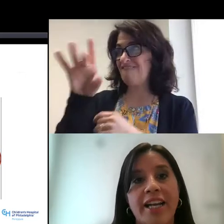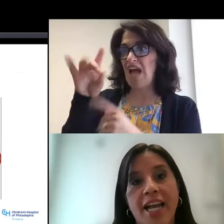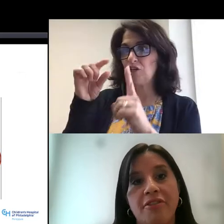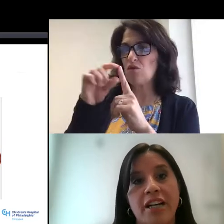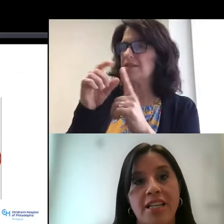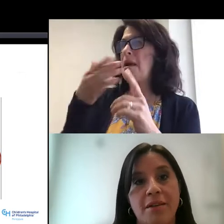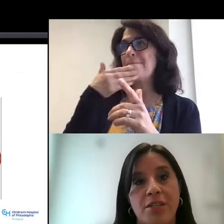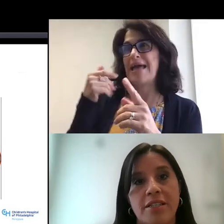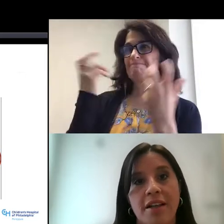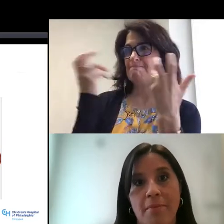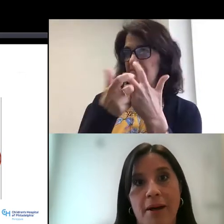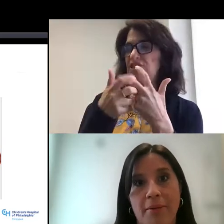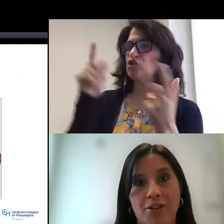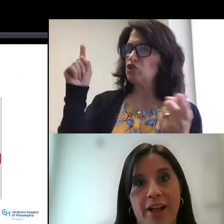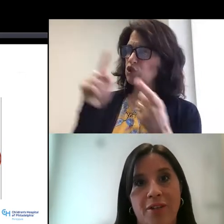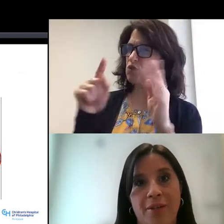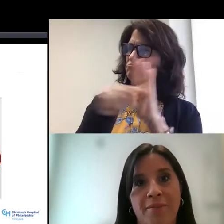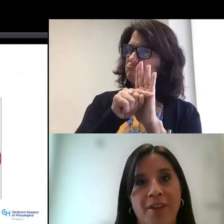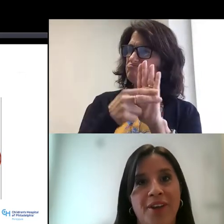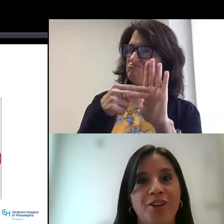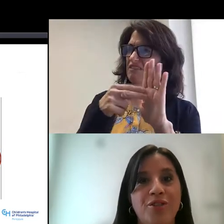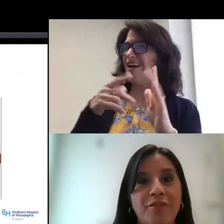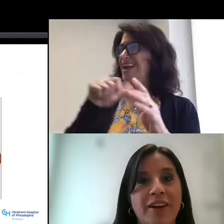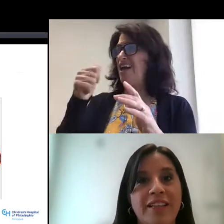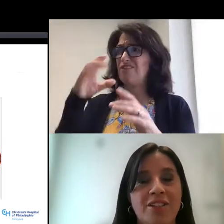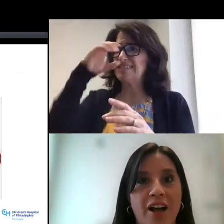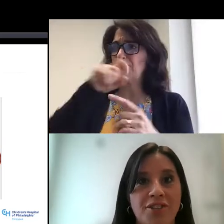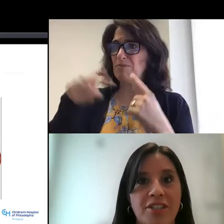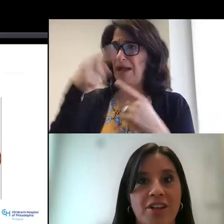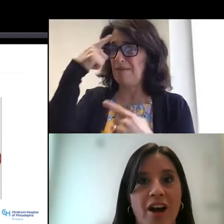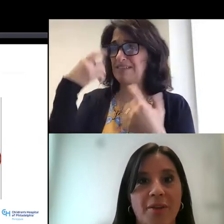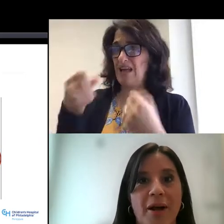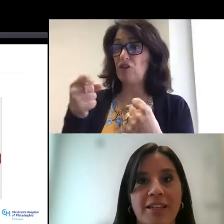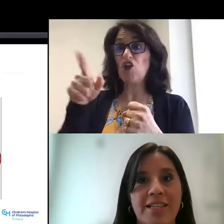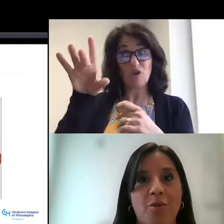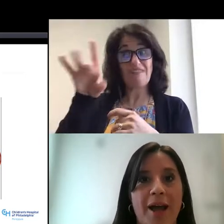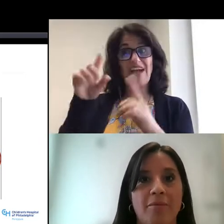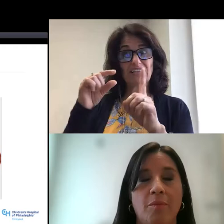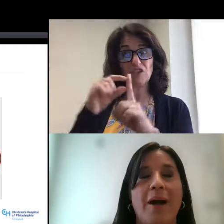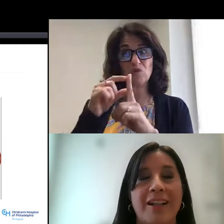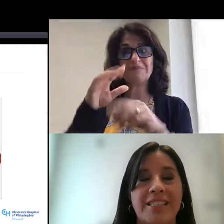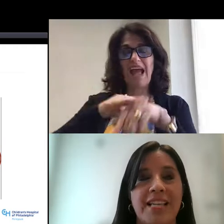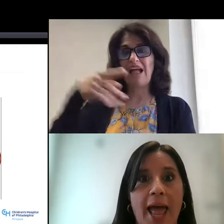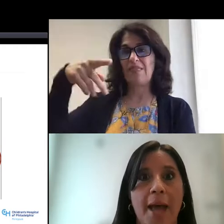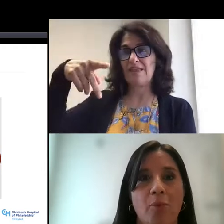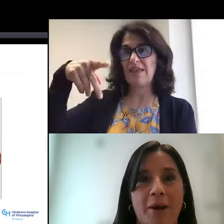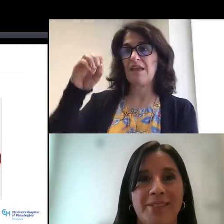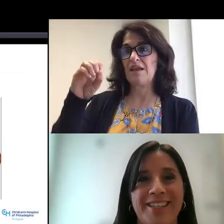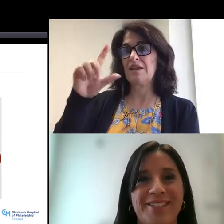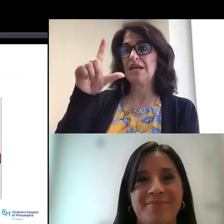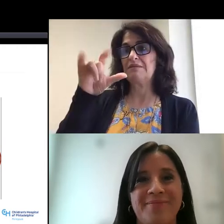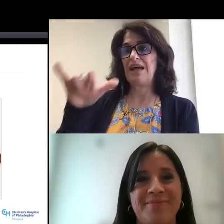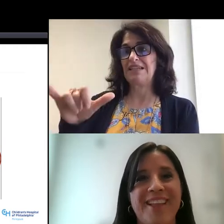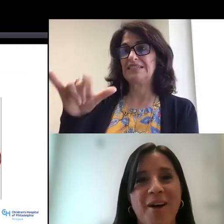other inaccurate assumptions about mental health. You can find these glossaries on the Policy Lab